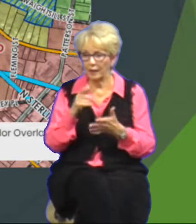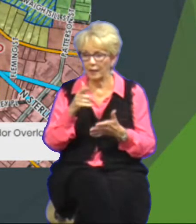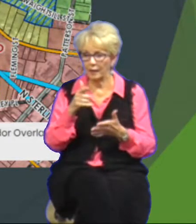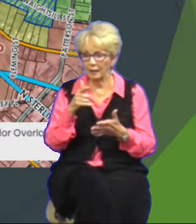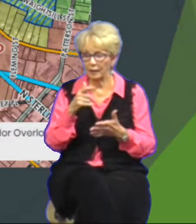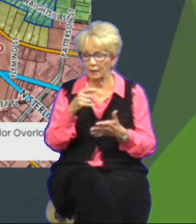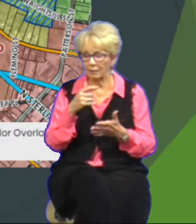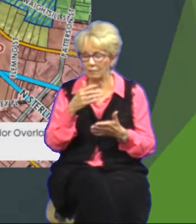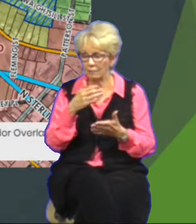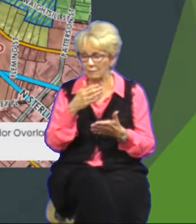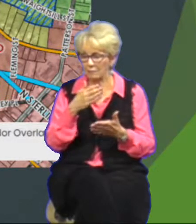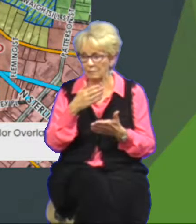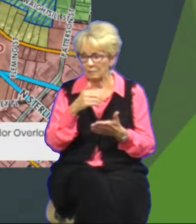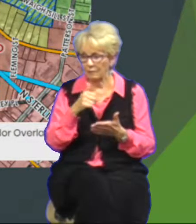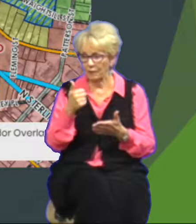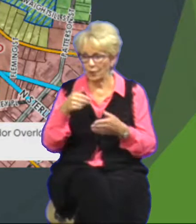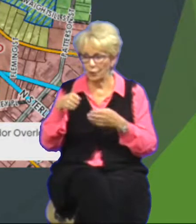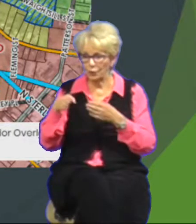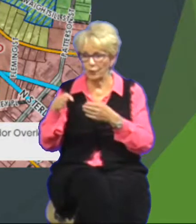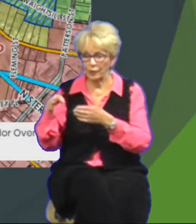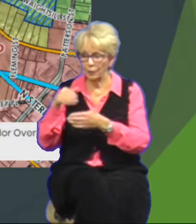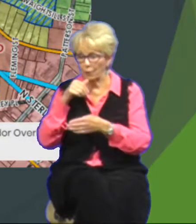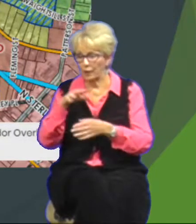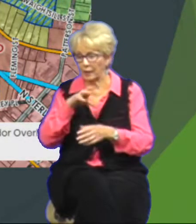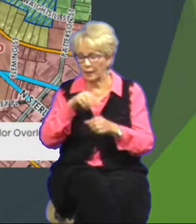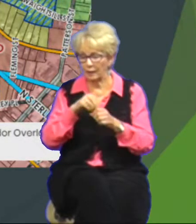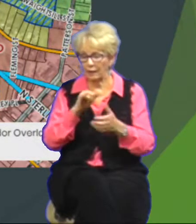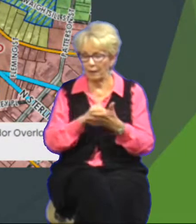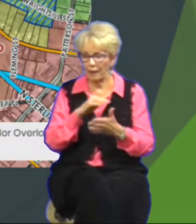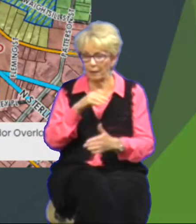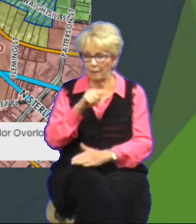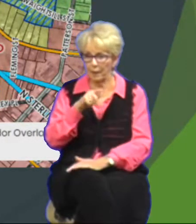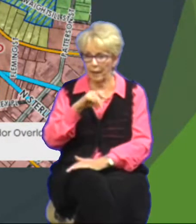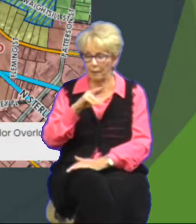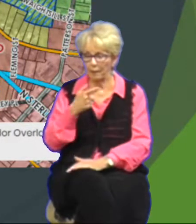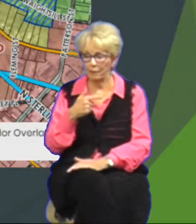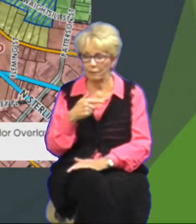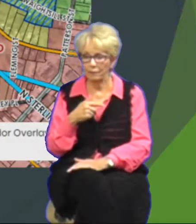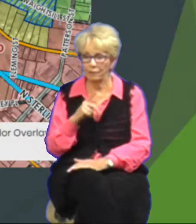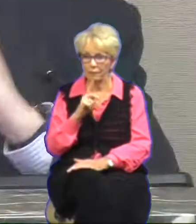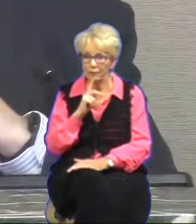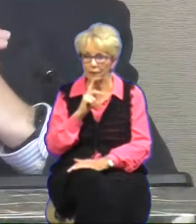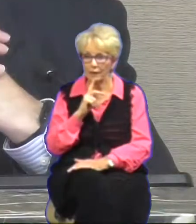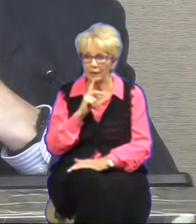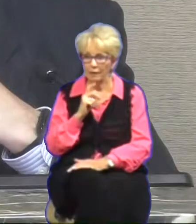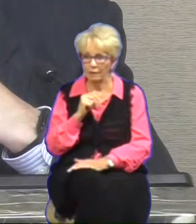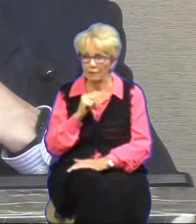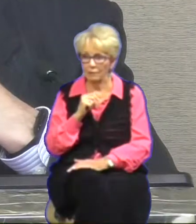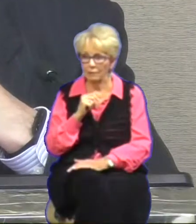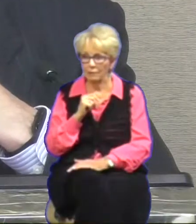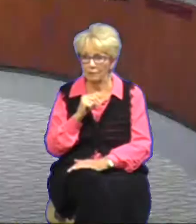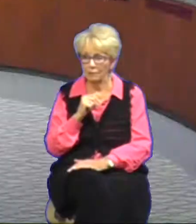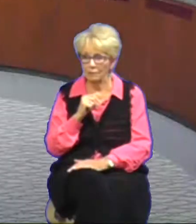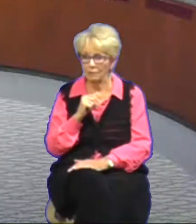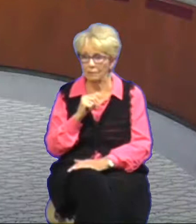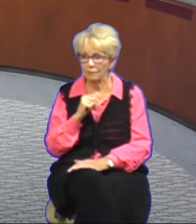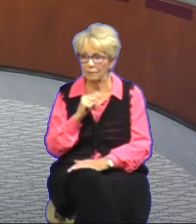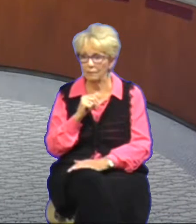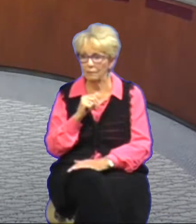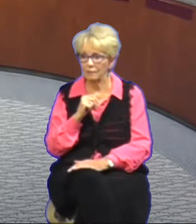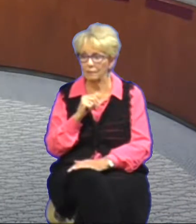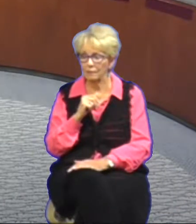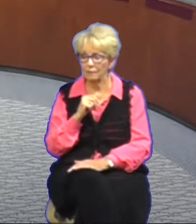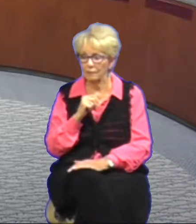reason the other streets weren't included in that mapping. I really think it was an omission. Yes. Probably. Is